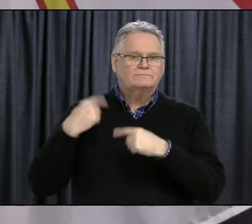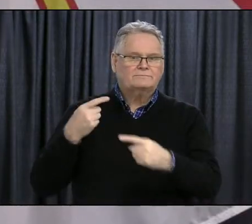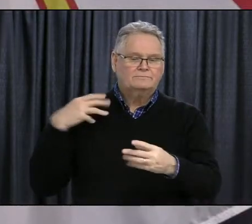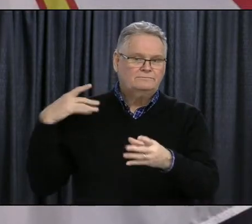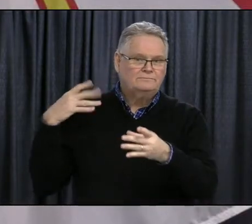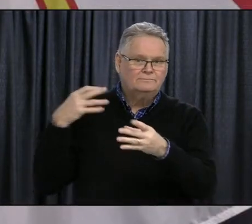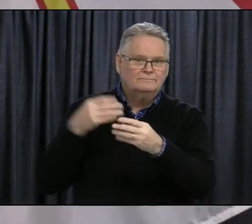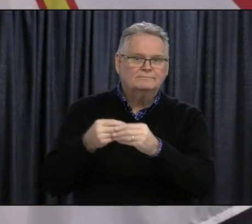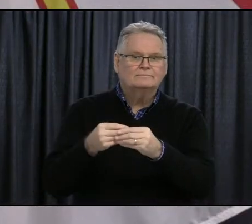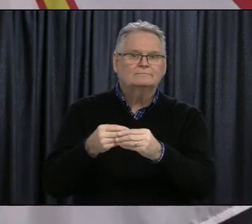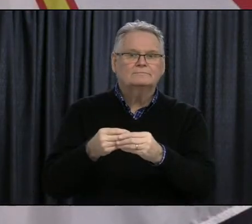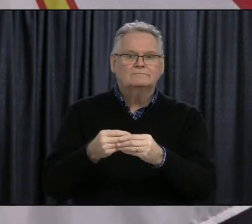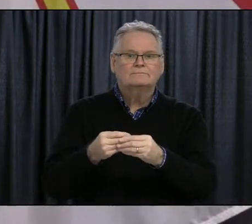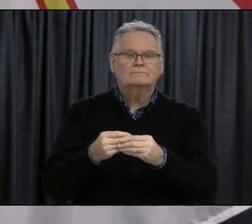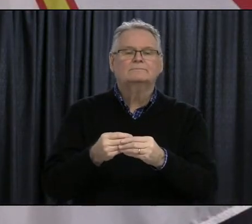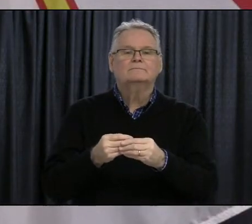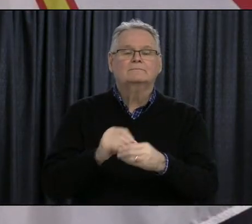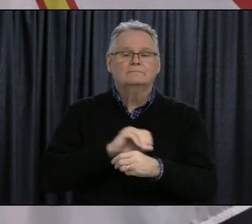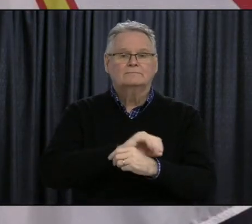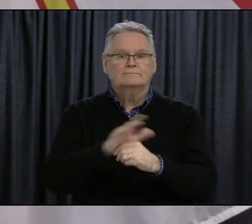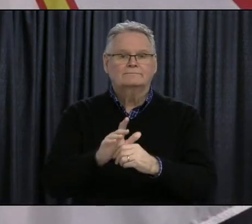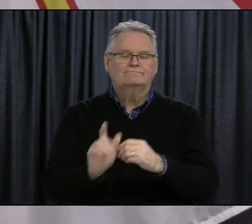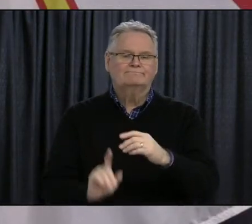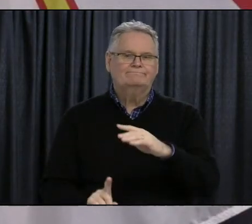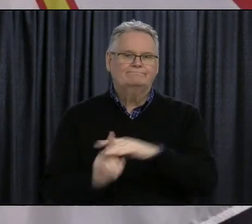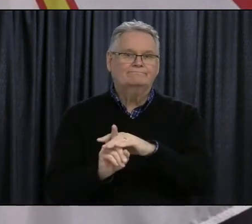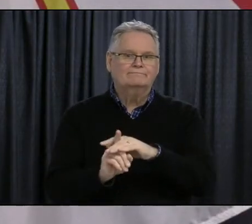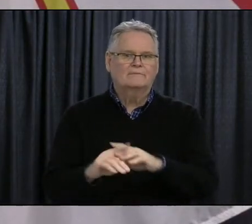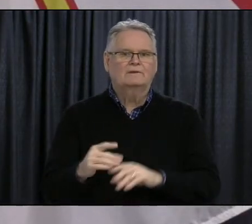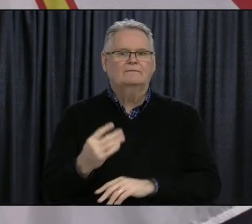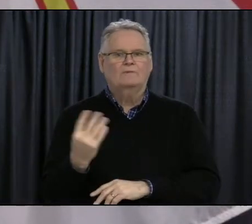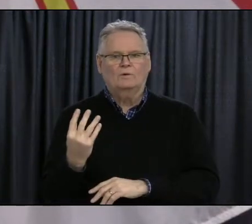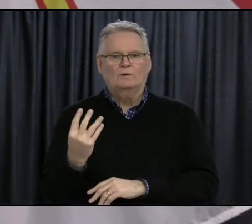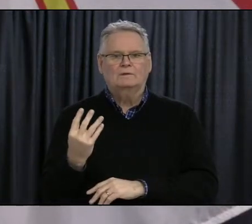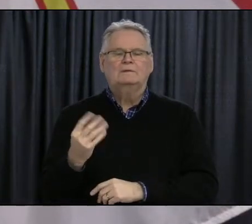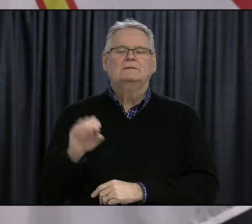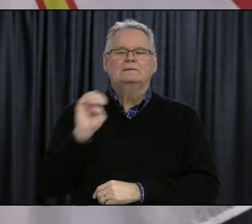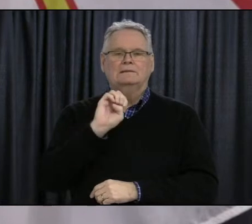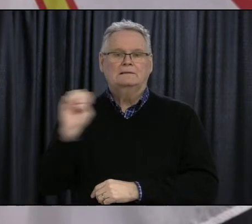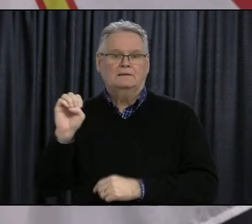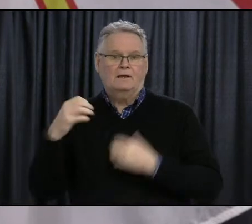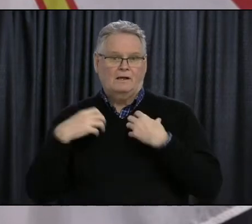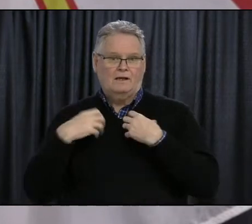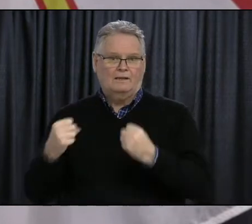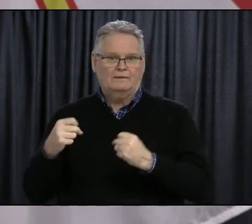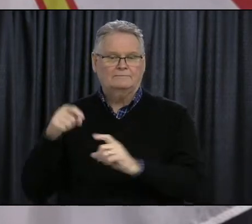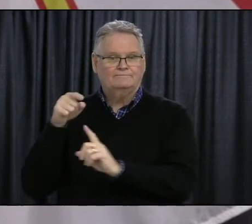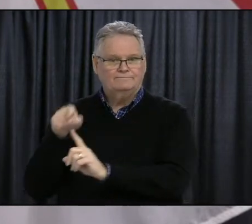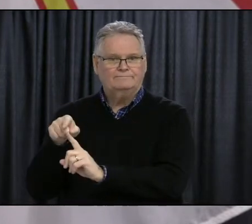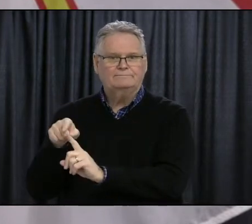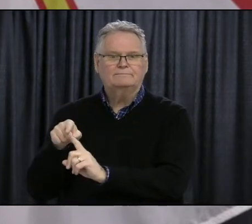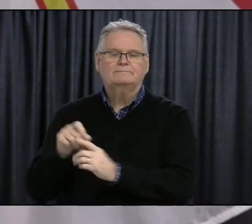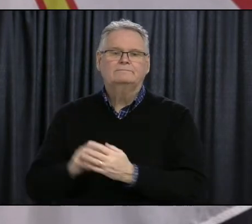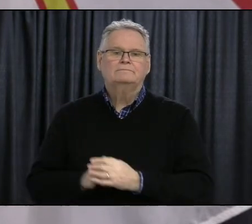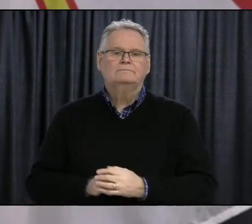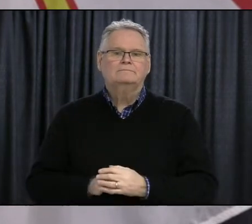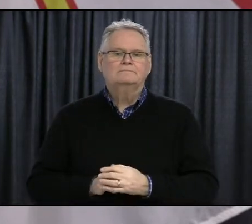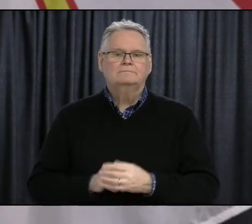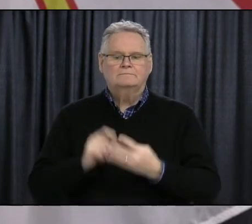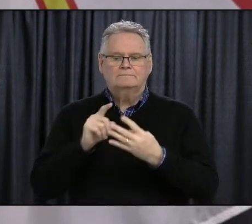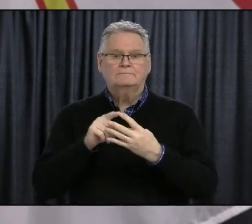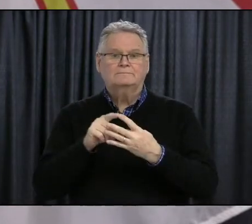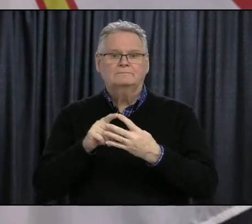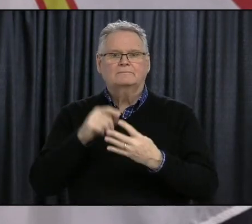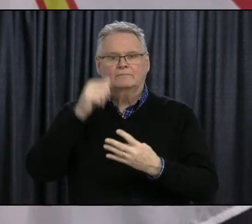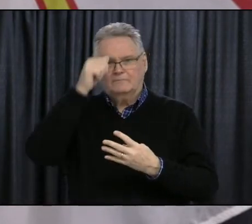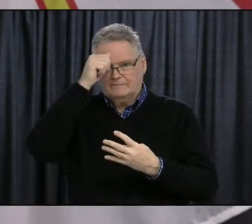new cases in the province today, all in the Eastern Health region. The first is a male between 20